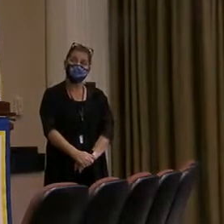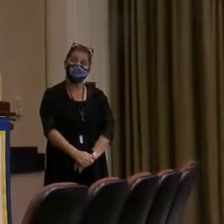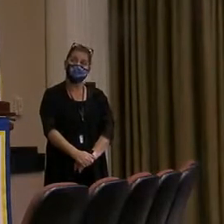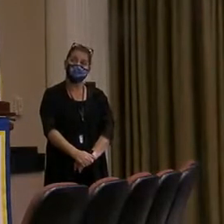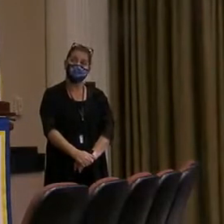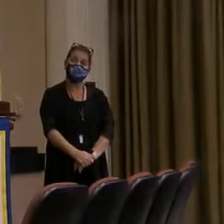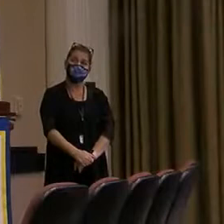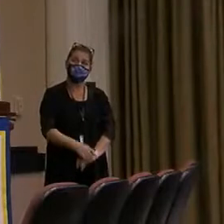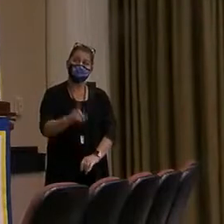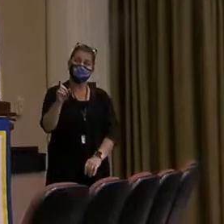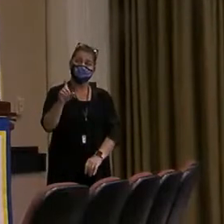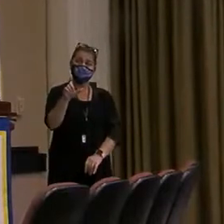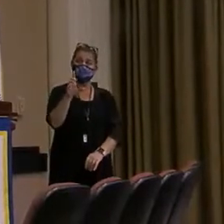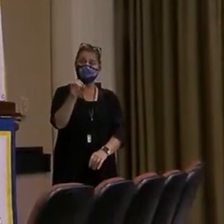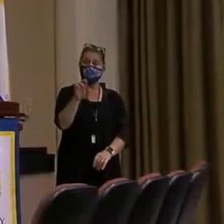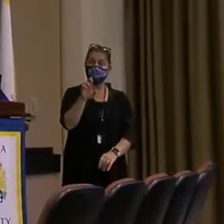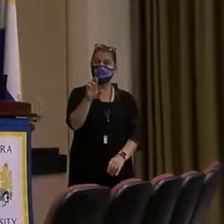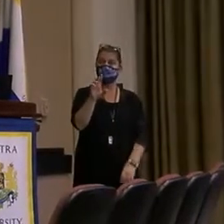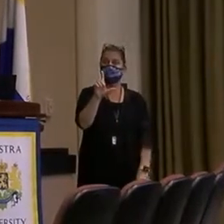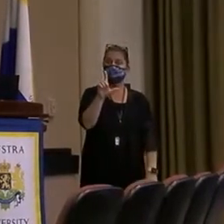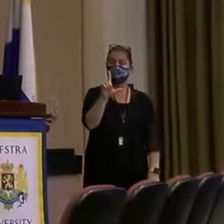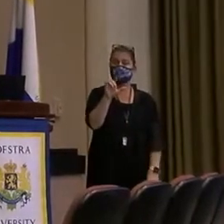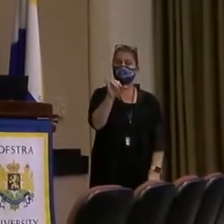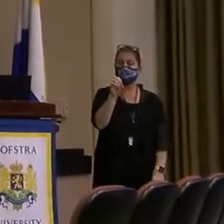This is Dr. Elise Asopo.